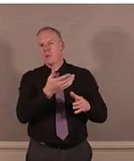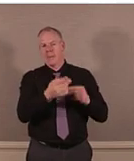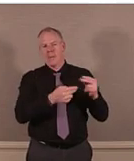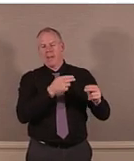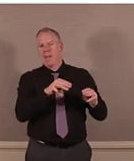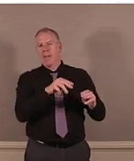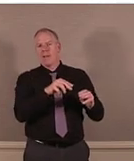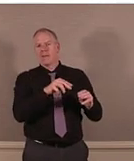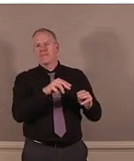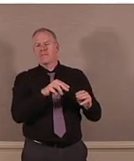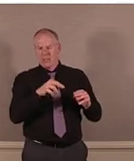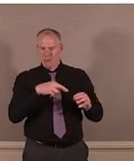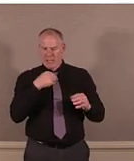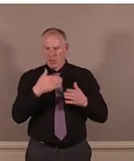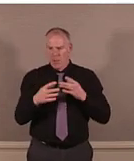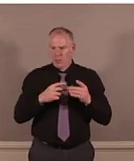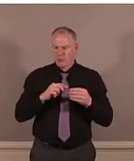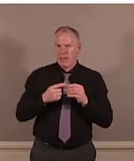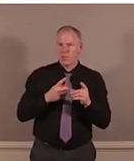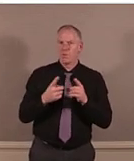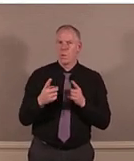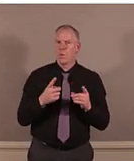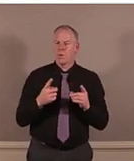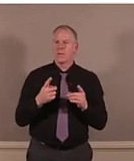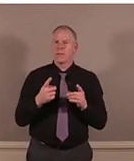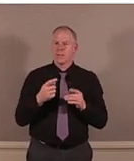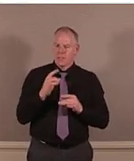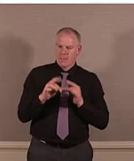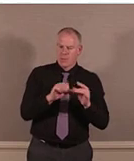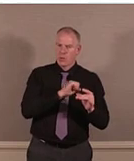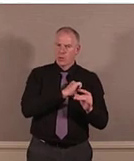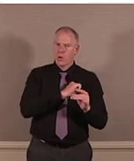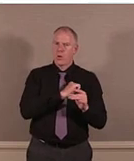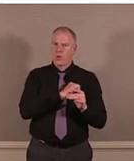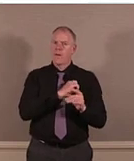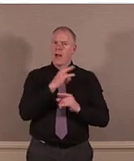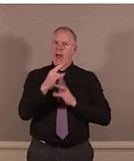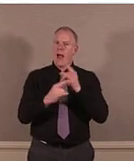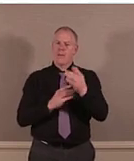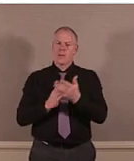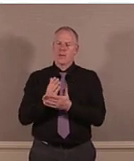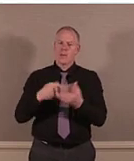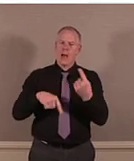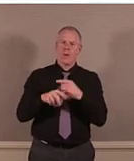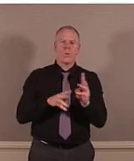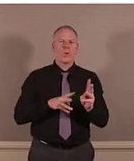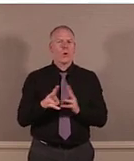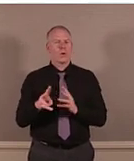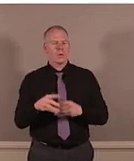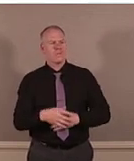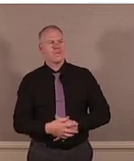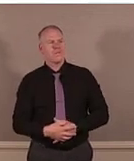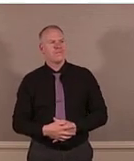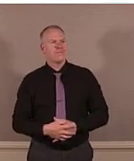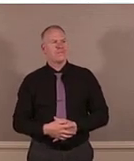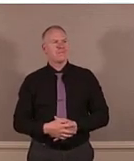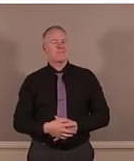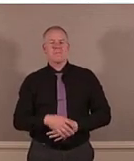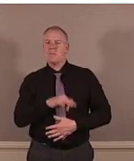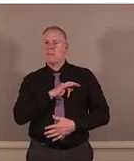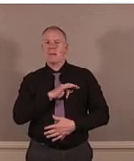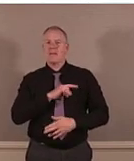trying to do. That is the reality that we're trying to ensure in the work that we do every single day. And I am